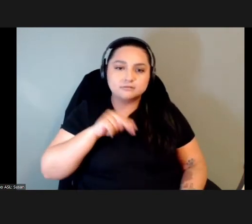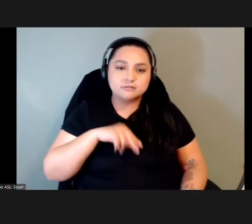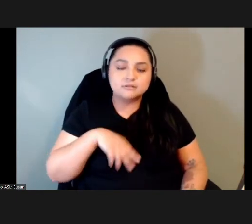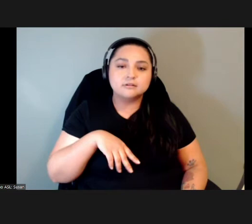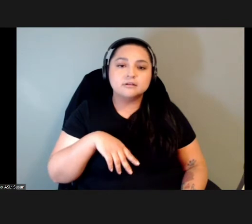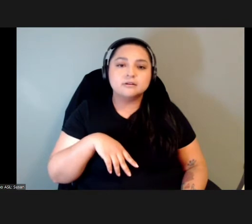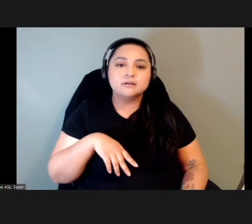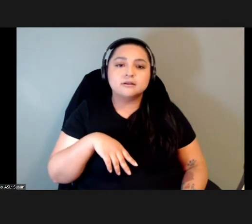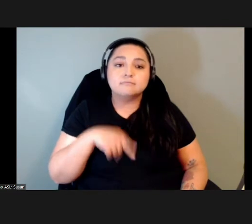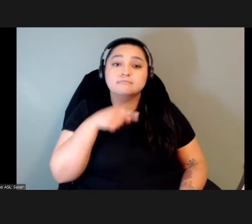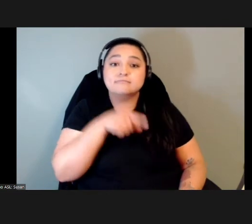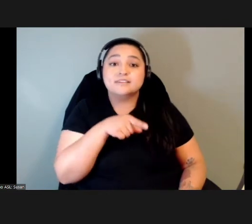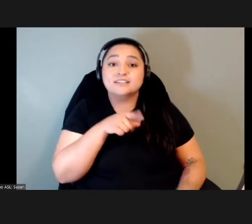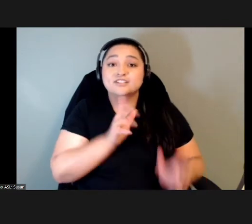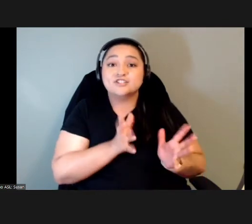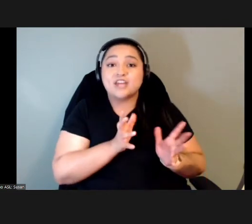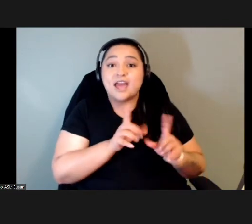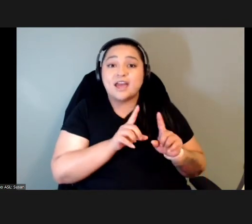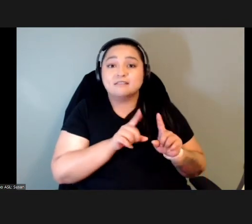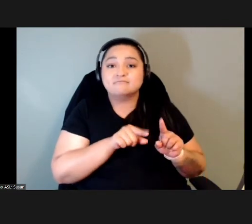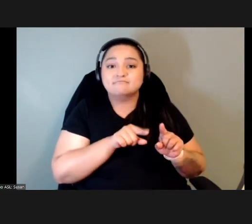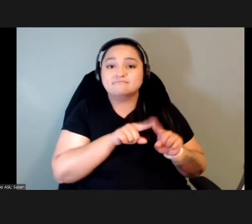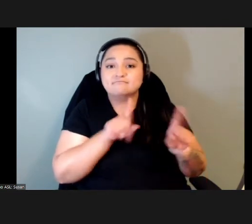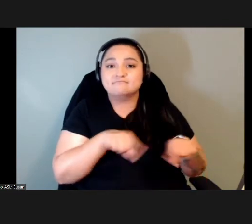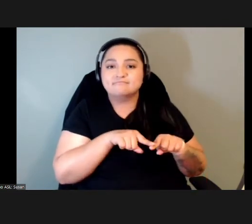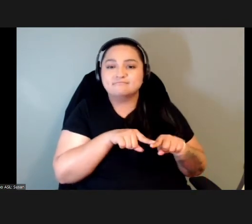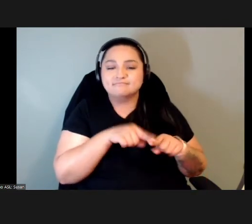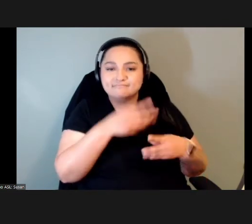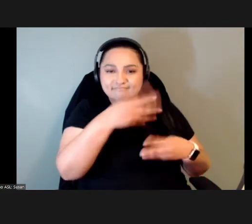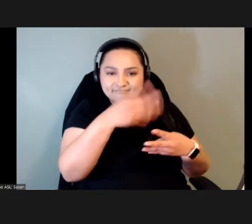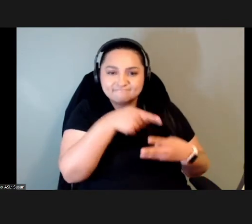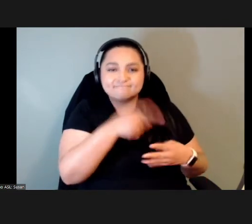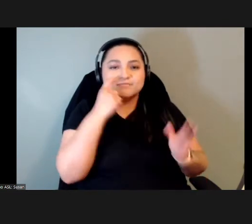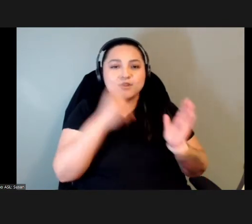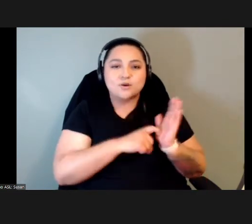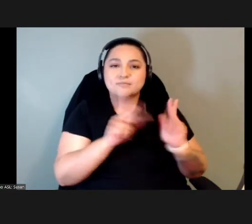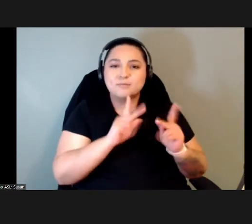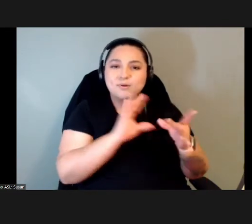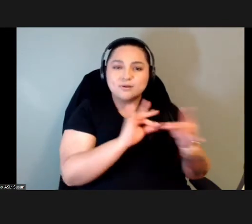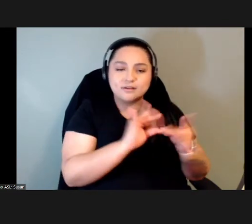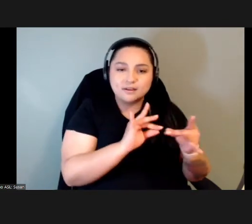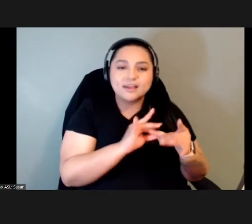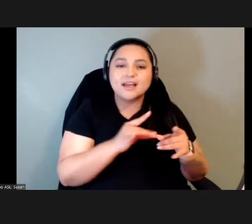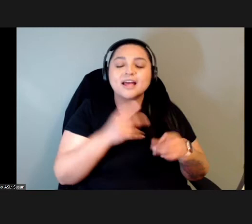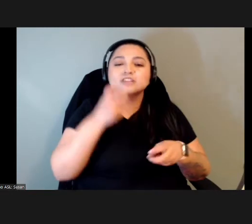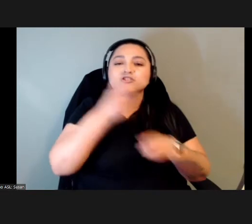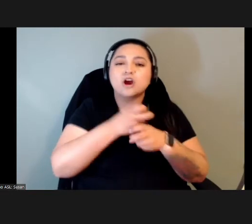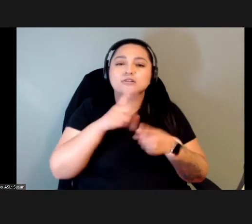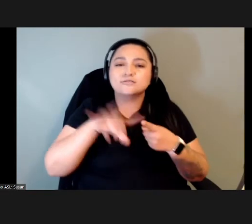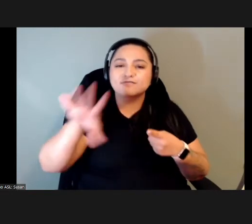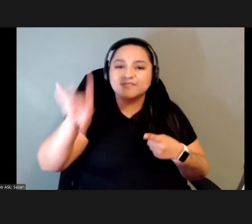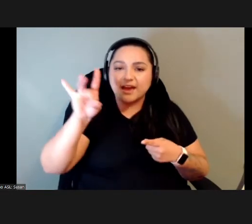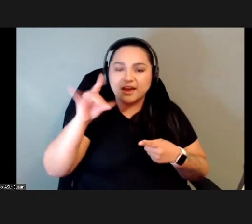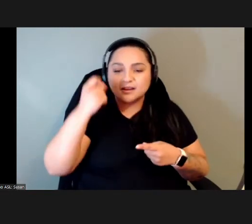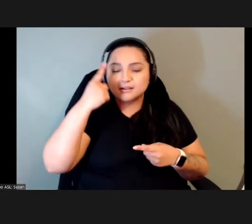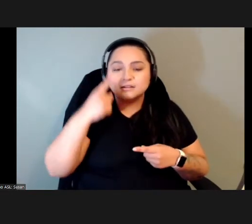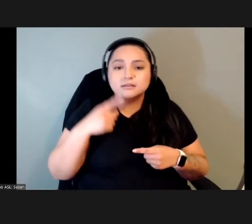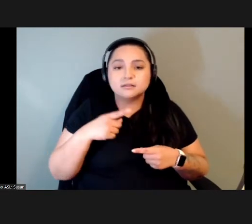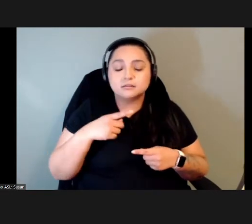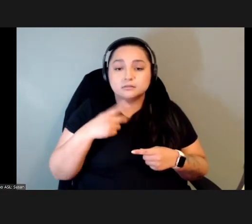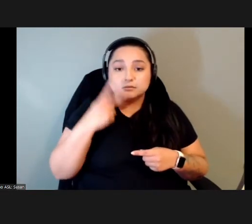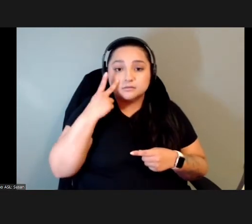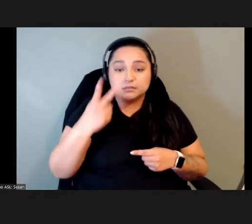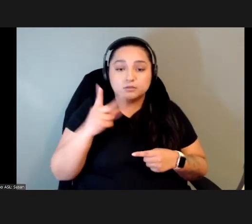I notice many people aren't in there. It can be hard to find. If you look at your browser underneath the live